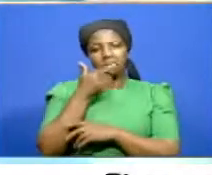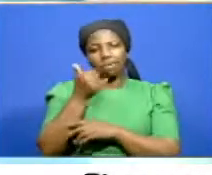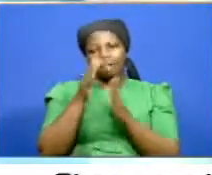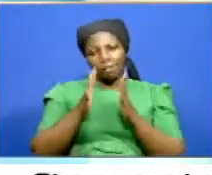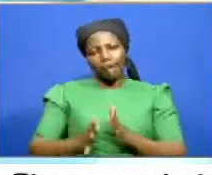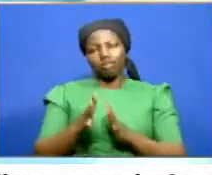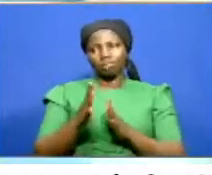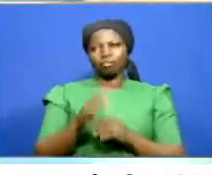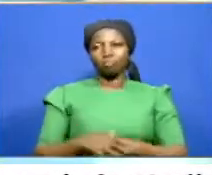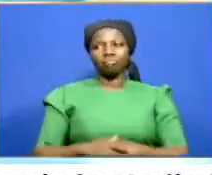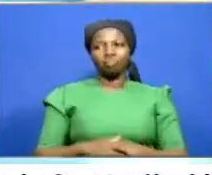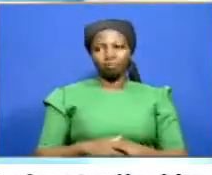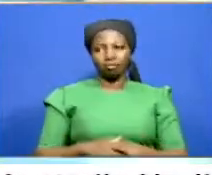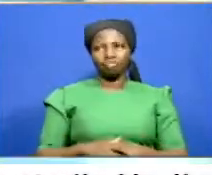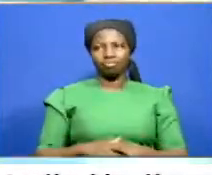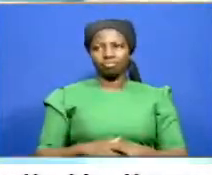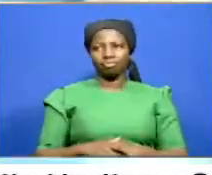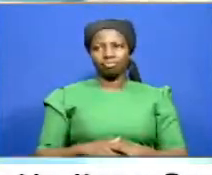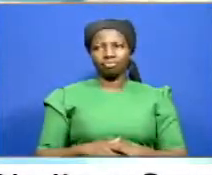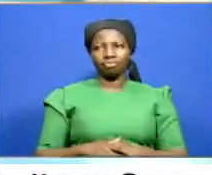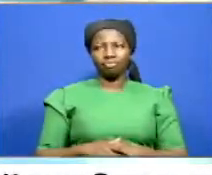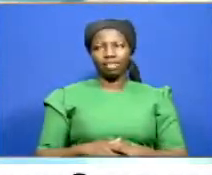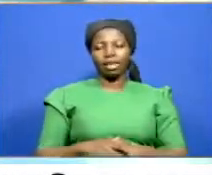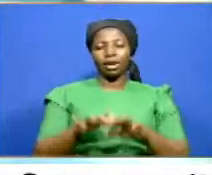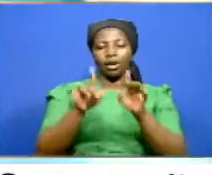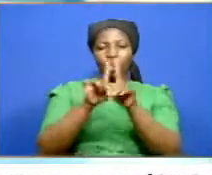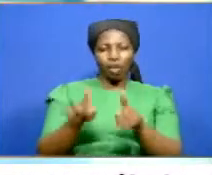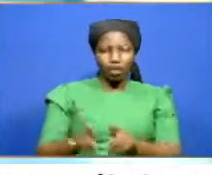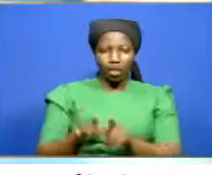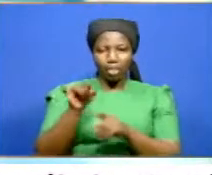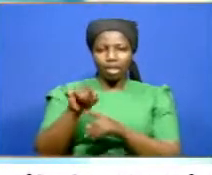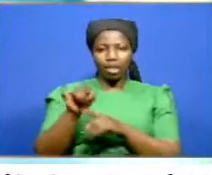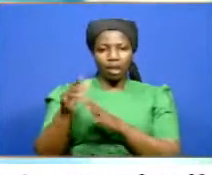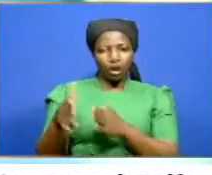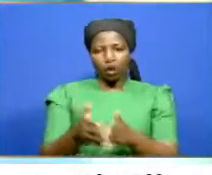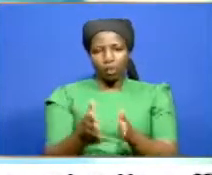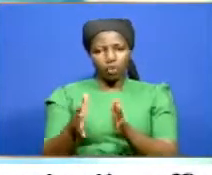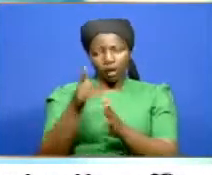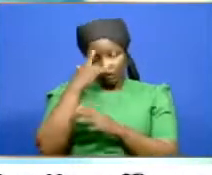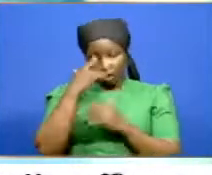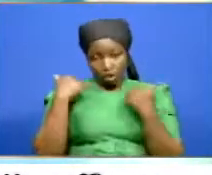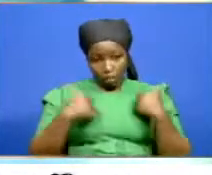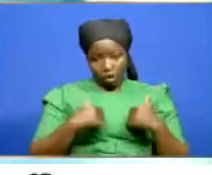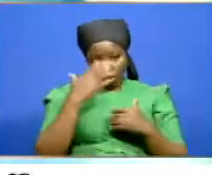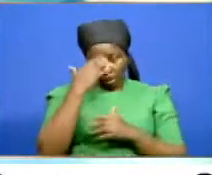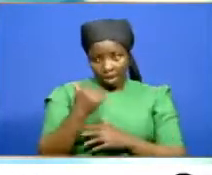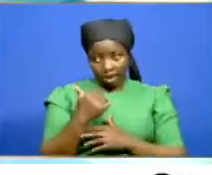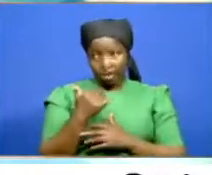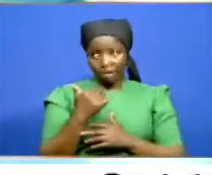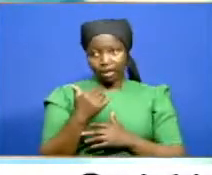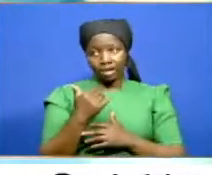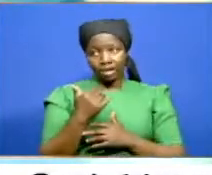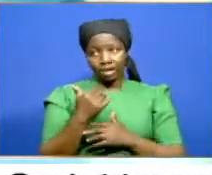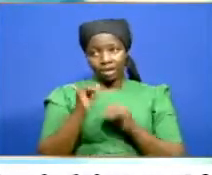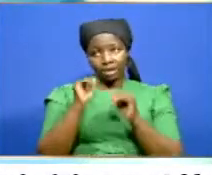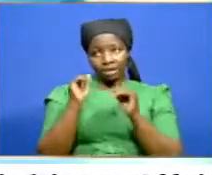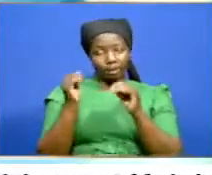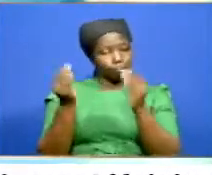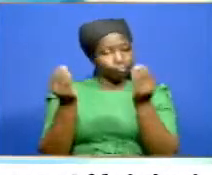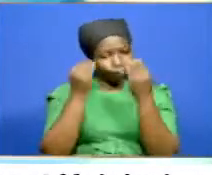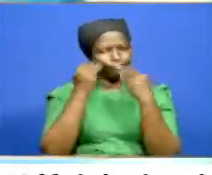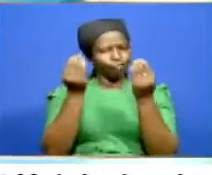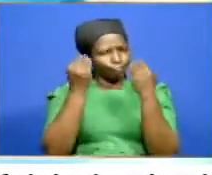you know, than Mr. Ryan. And also it's an opportunity for me because Emerging Stars, they've offered to like take me through all my coaching